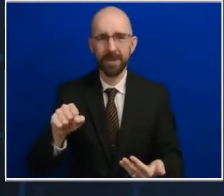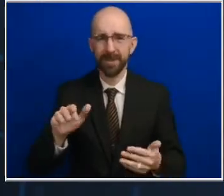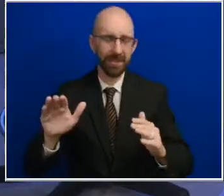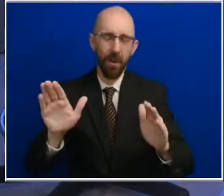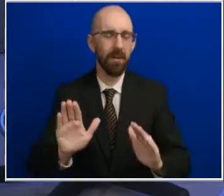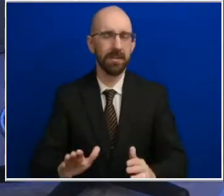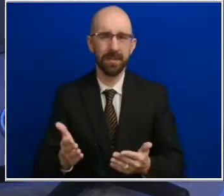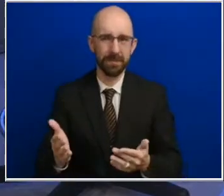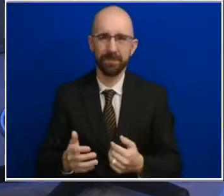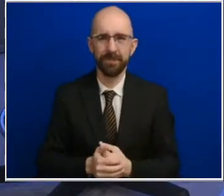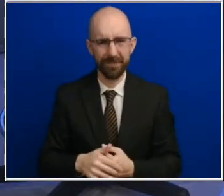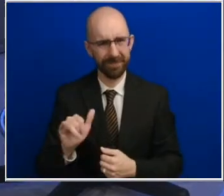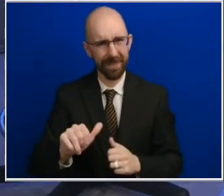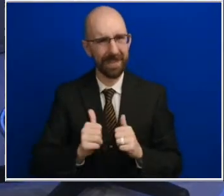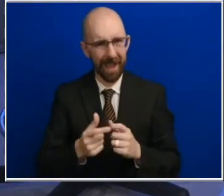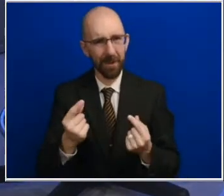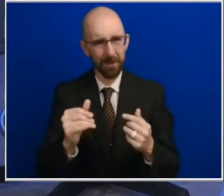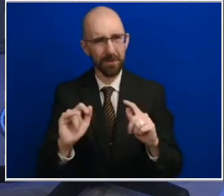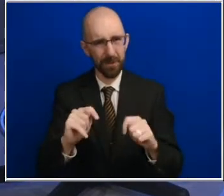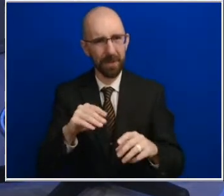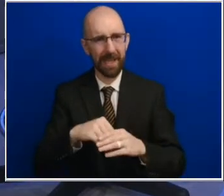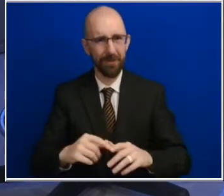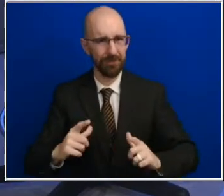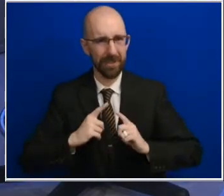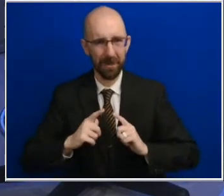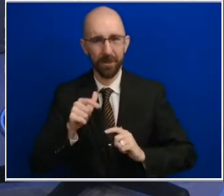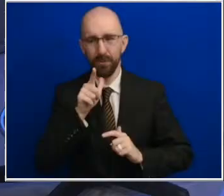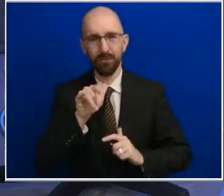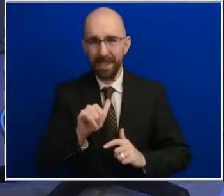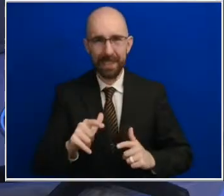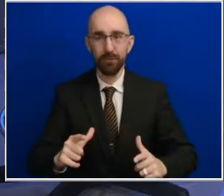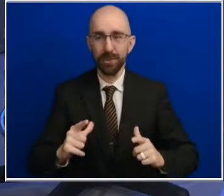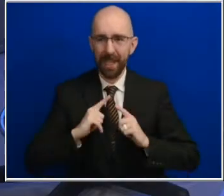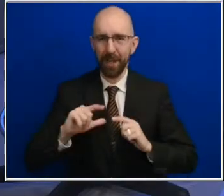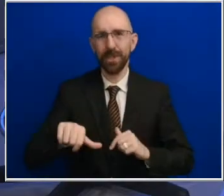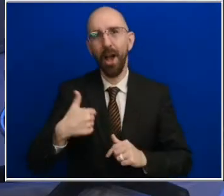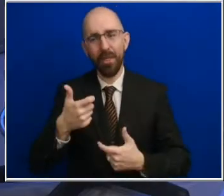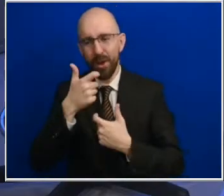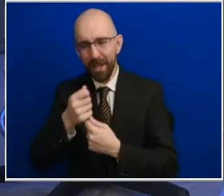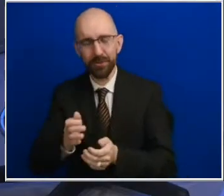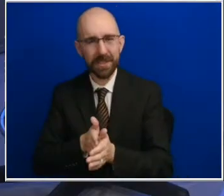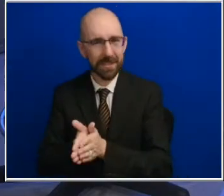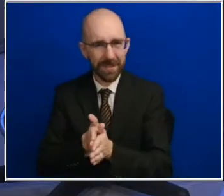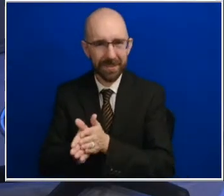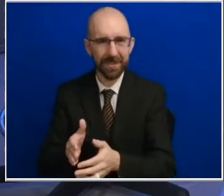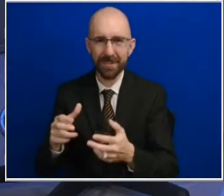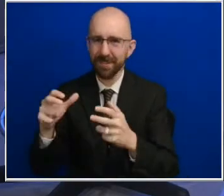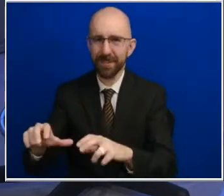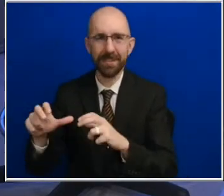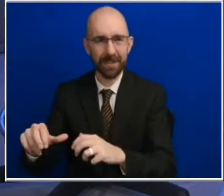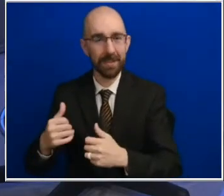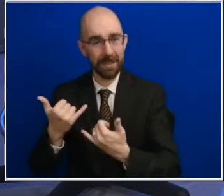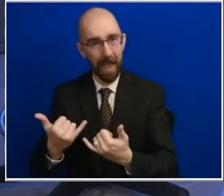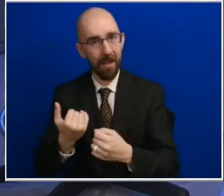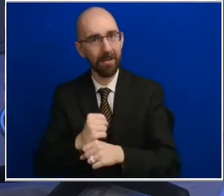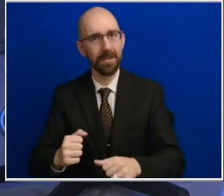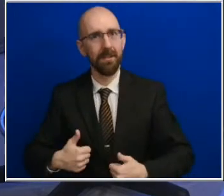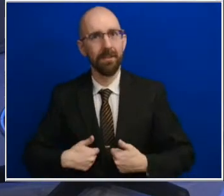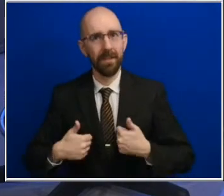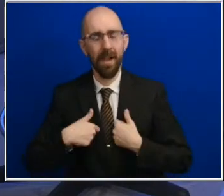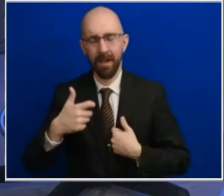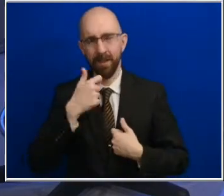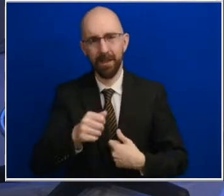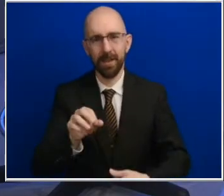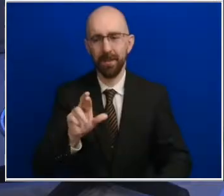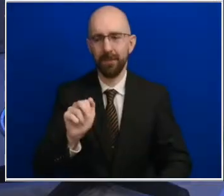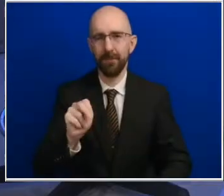the way to do it in retirement. You don't really retire; you just move on to your other interests. Yeah, and exactly. It's saving lives. So, Yeah, for Frank sure. Thompson,